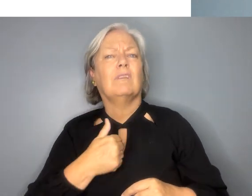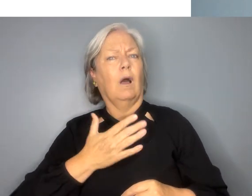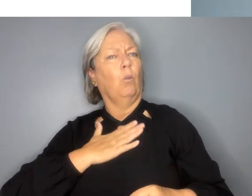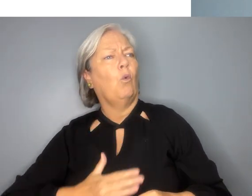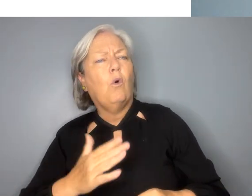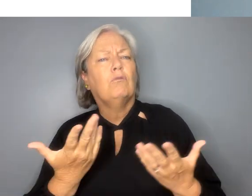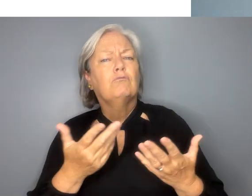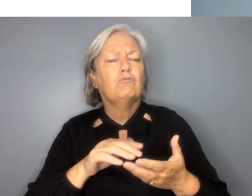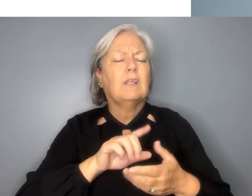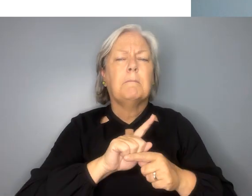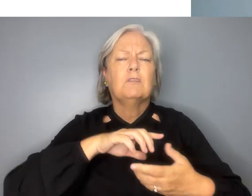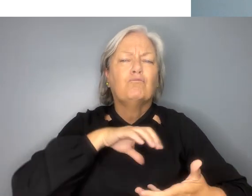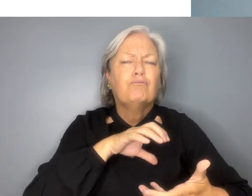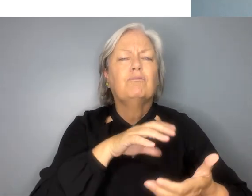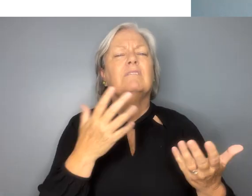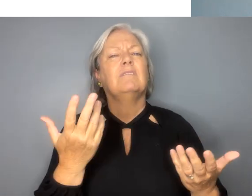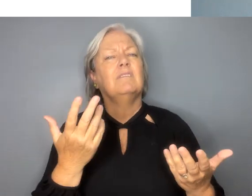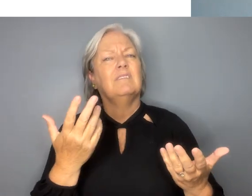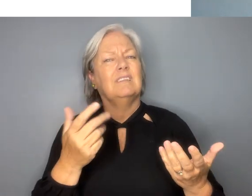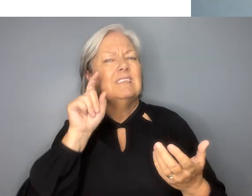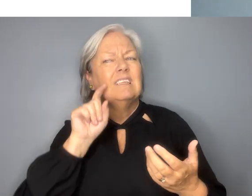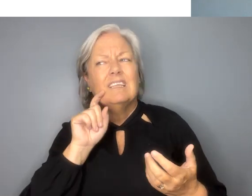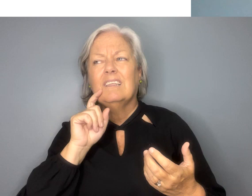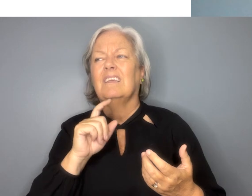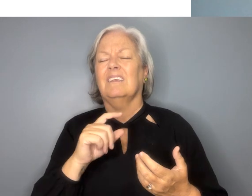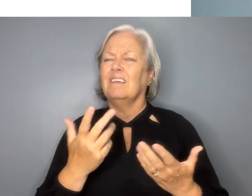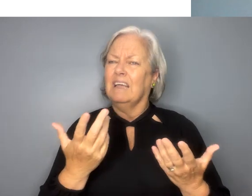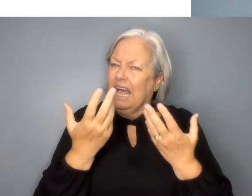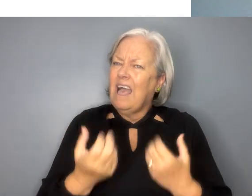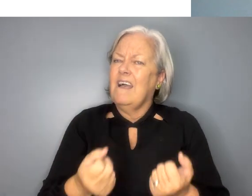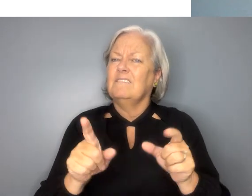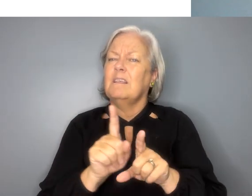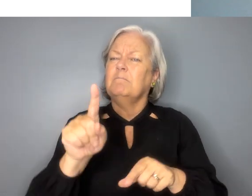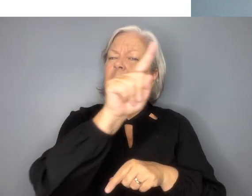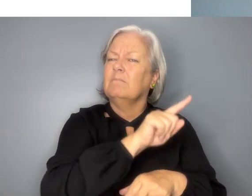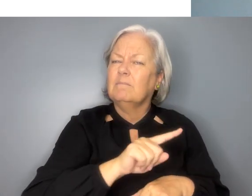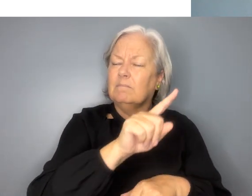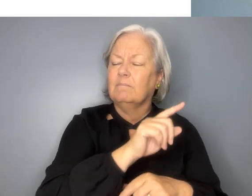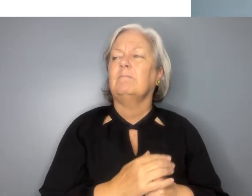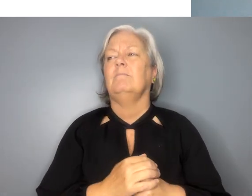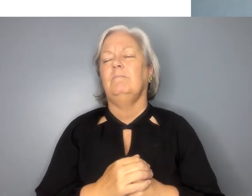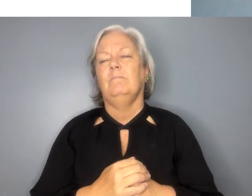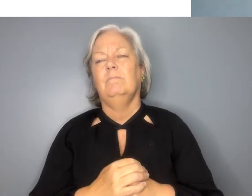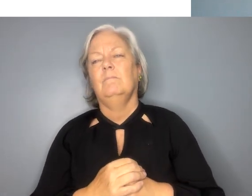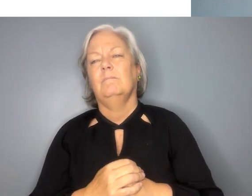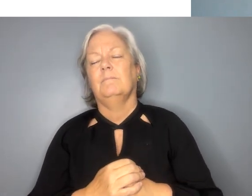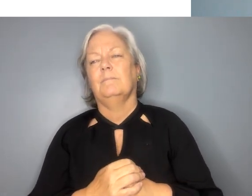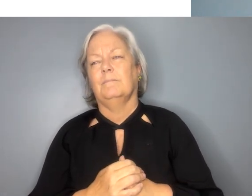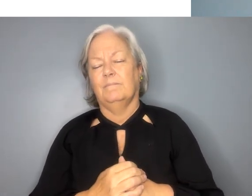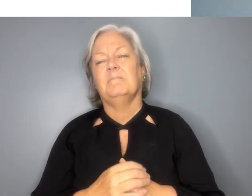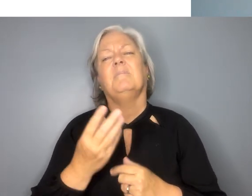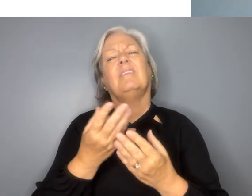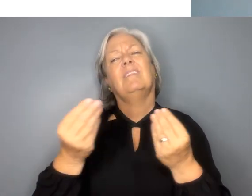I run into a lot, not just when I'm looking for care for myself, but with my other friends with disabilities and from their